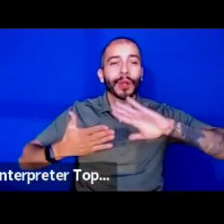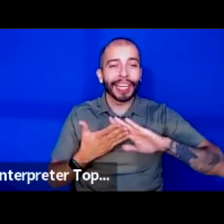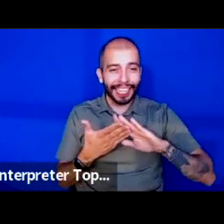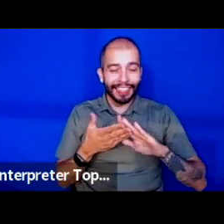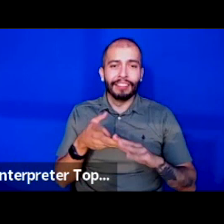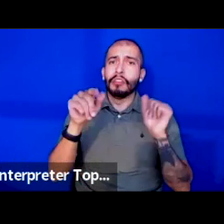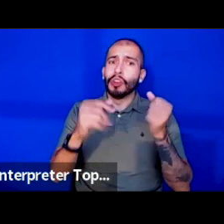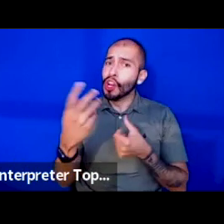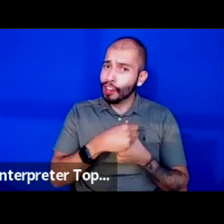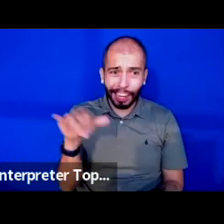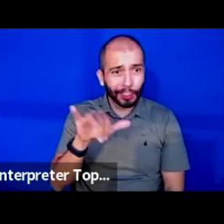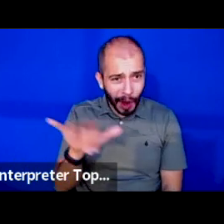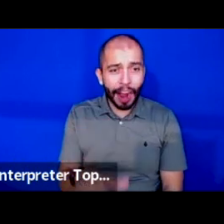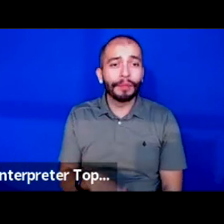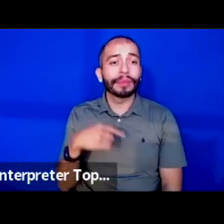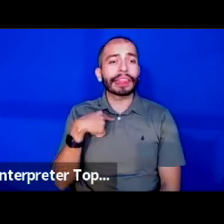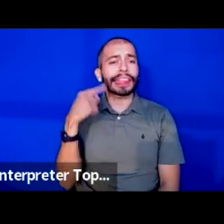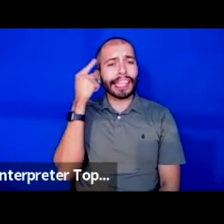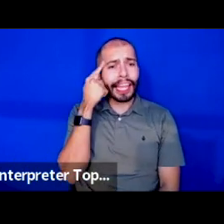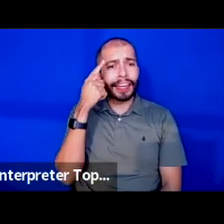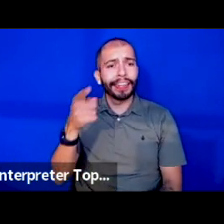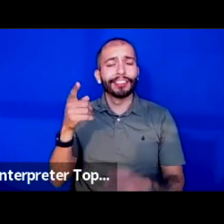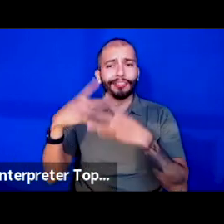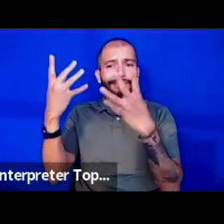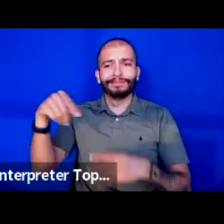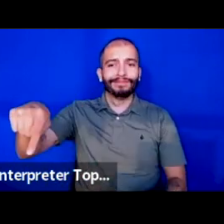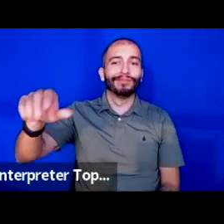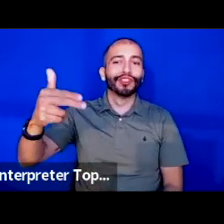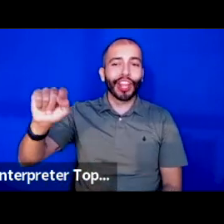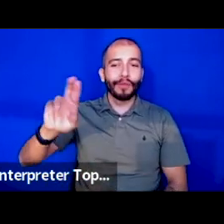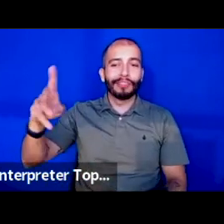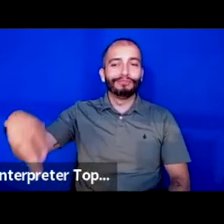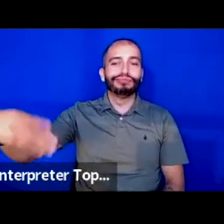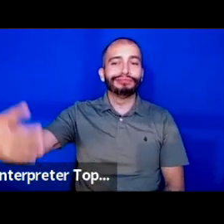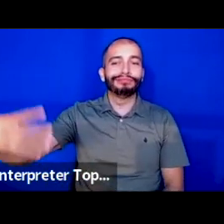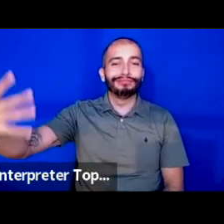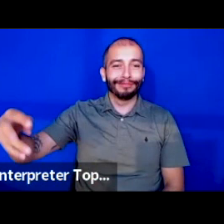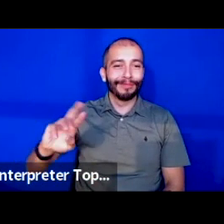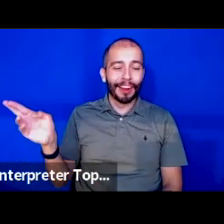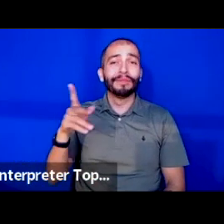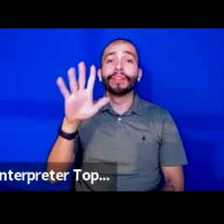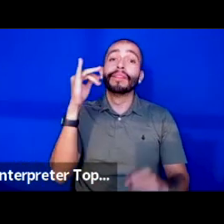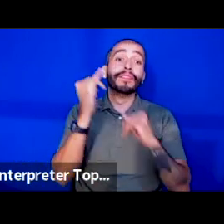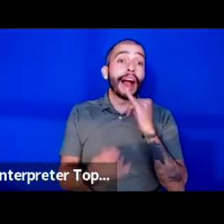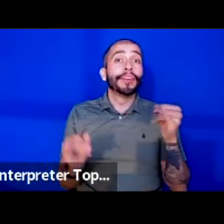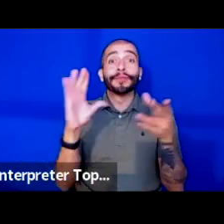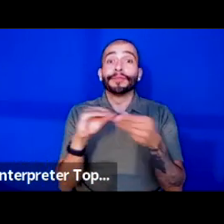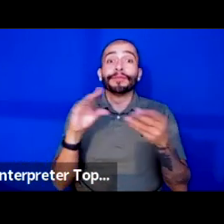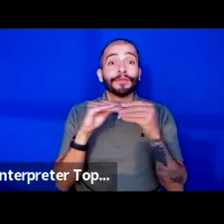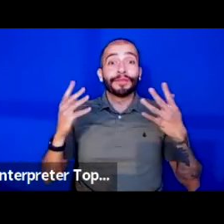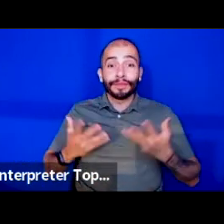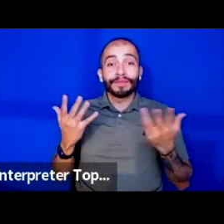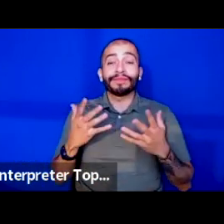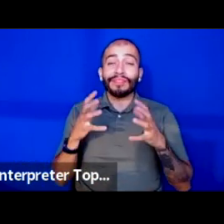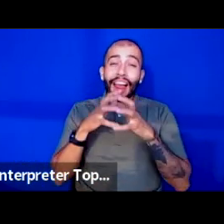a final note on this for now to say, yeah, a lot of thought and care has gone into creating this, and we